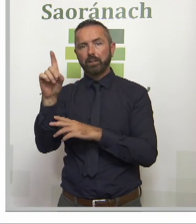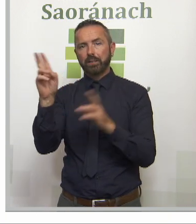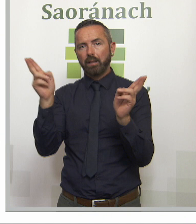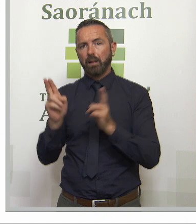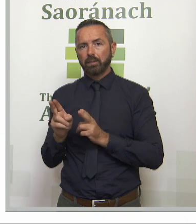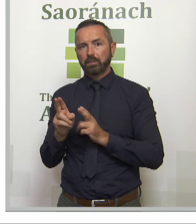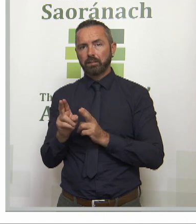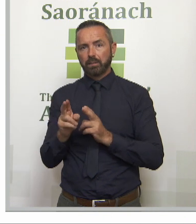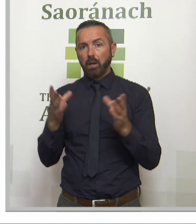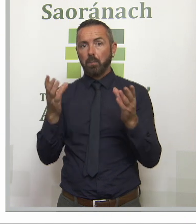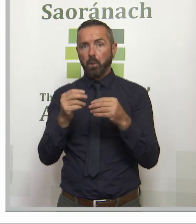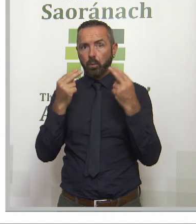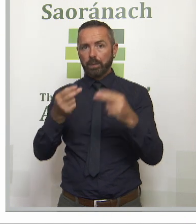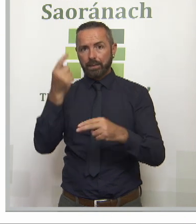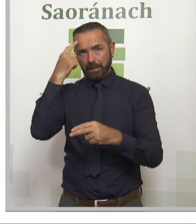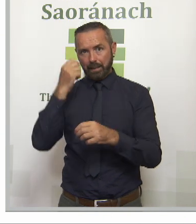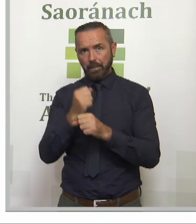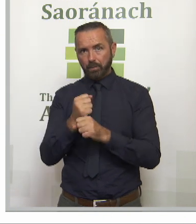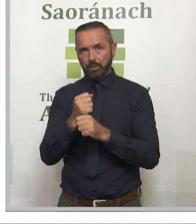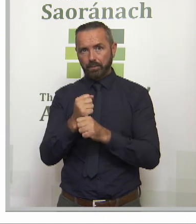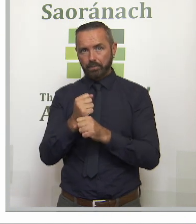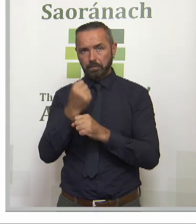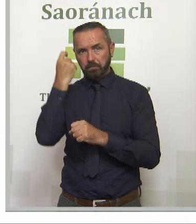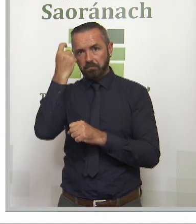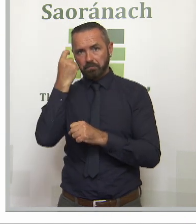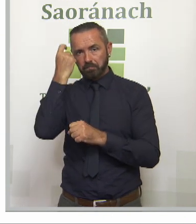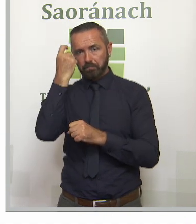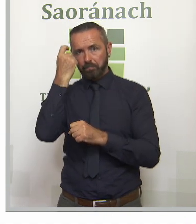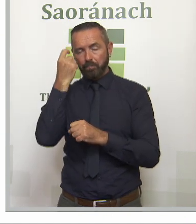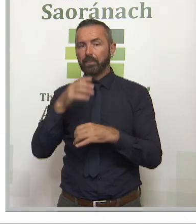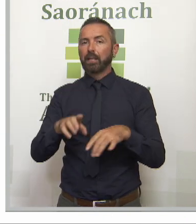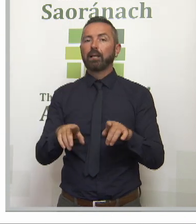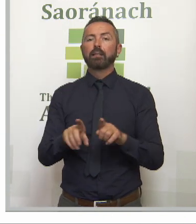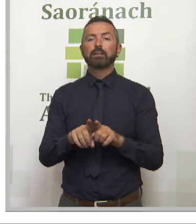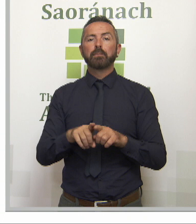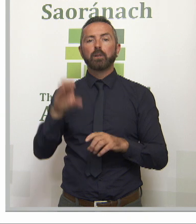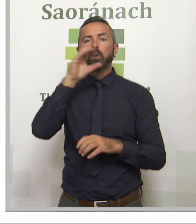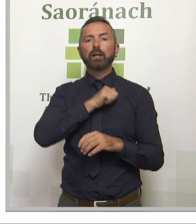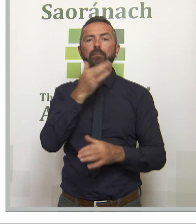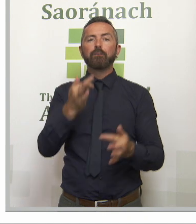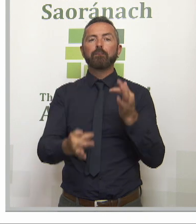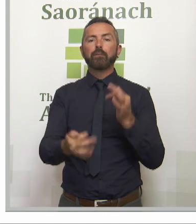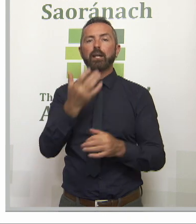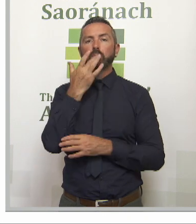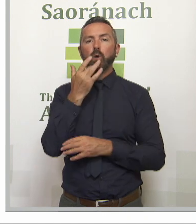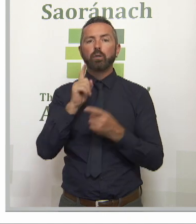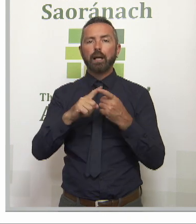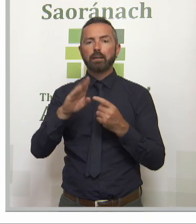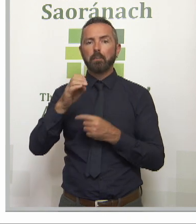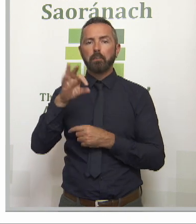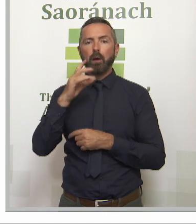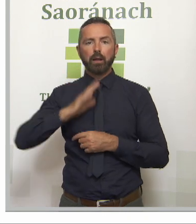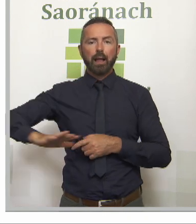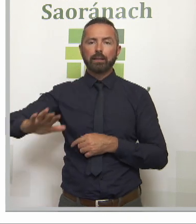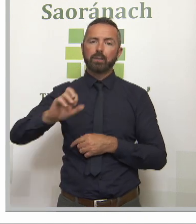one or the other. Both are happening in all of these sectors. Similarly, we will be looking at freshwater and at peatlands on another